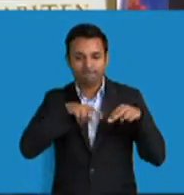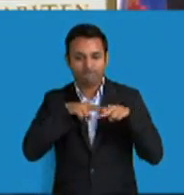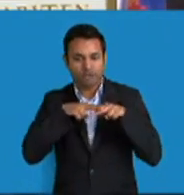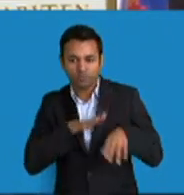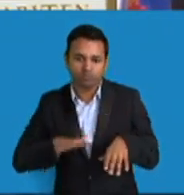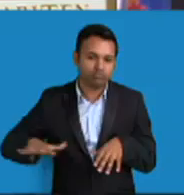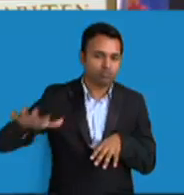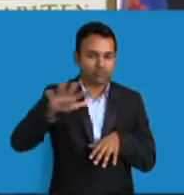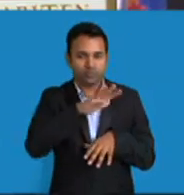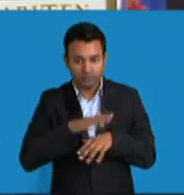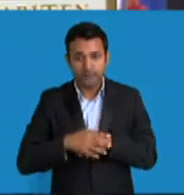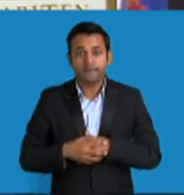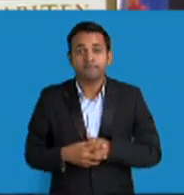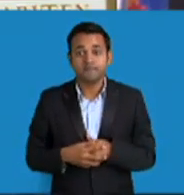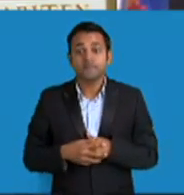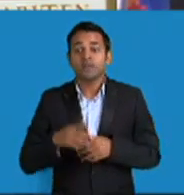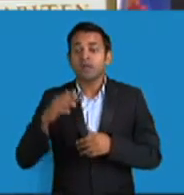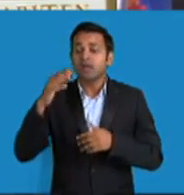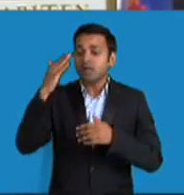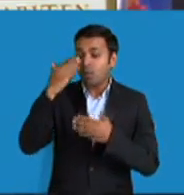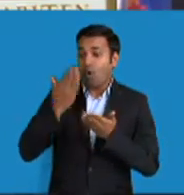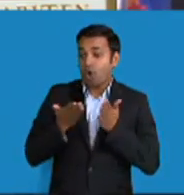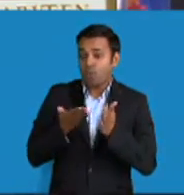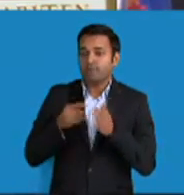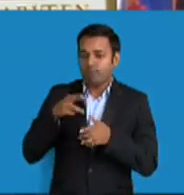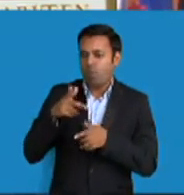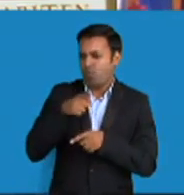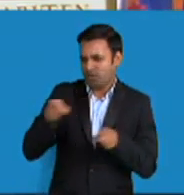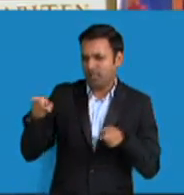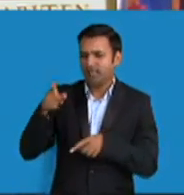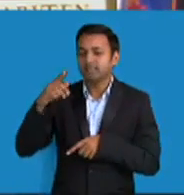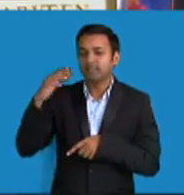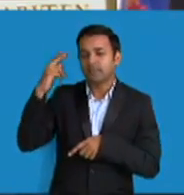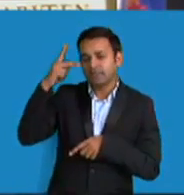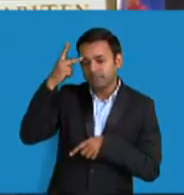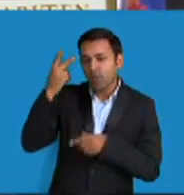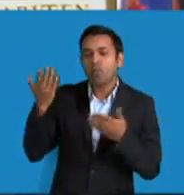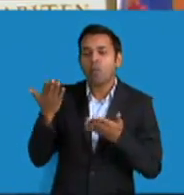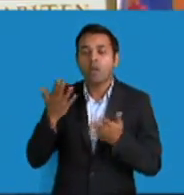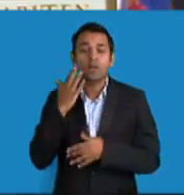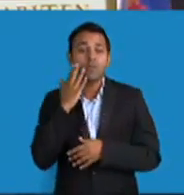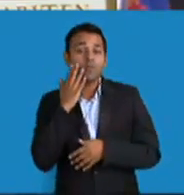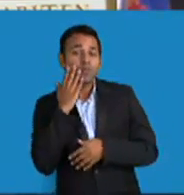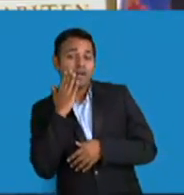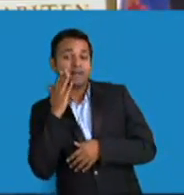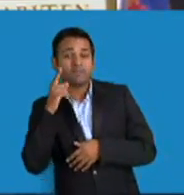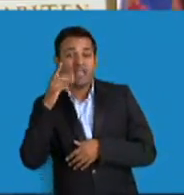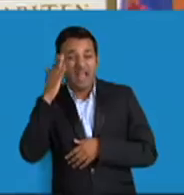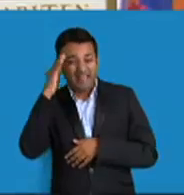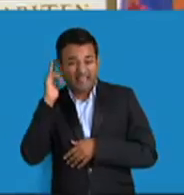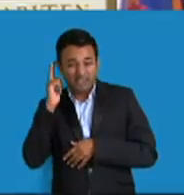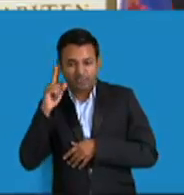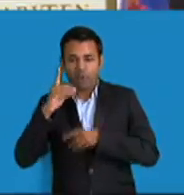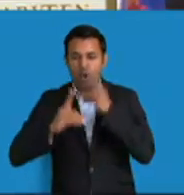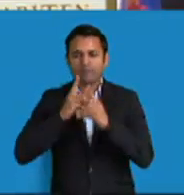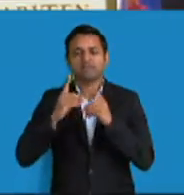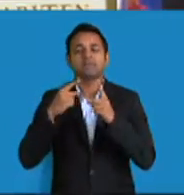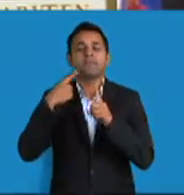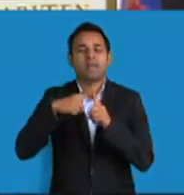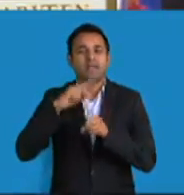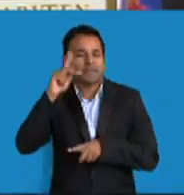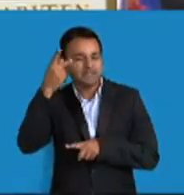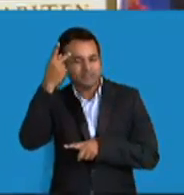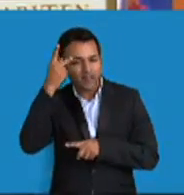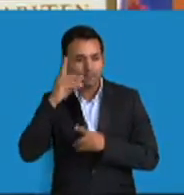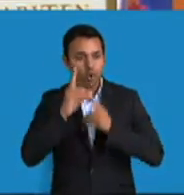the heads of schools during the Head Teachers Conference and Principals Conference. Madam Speaker, for